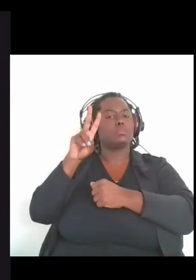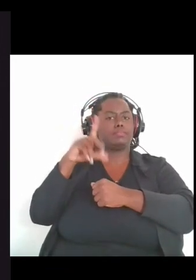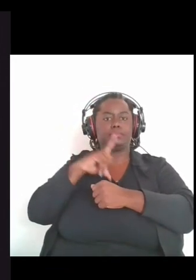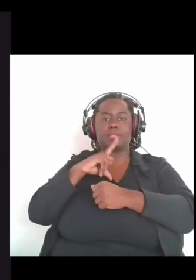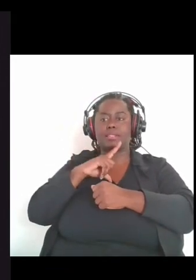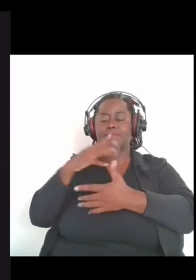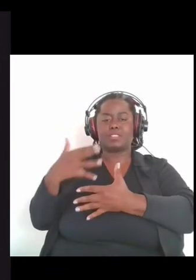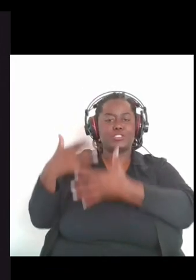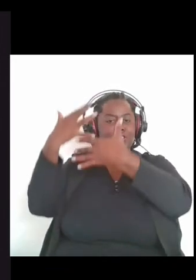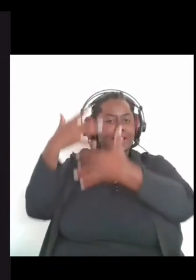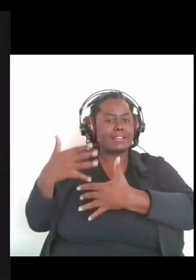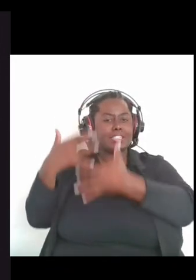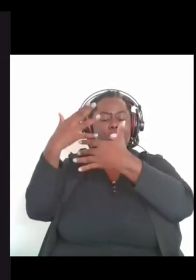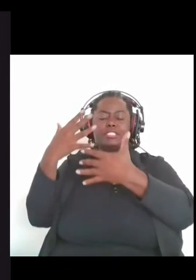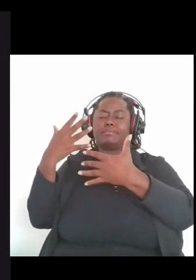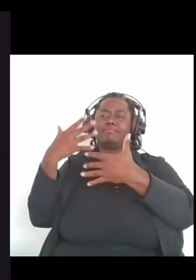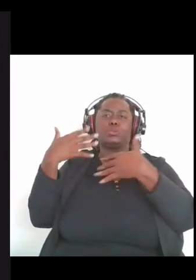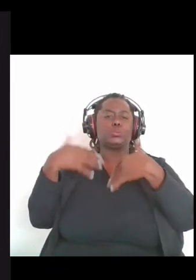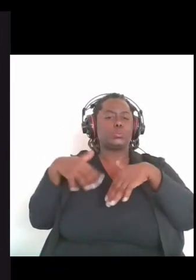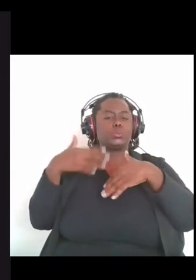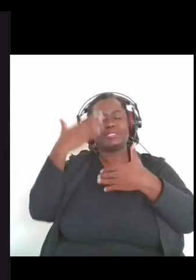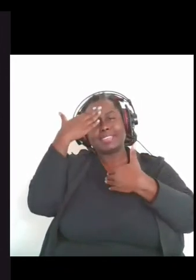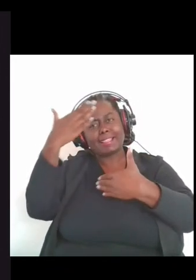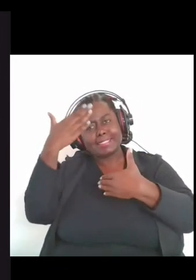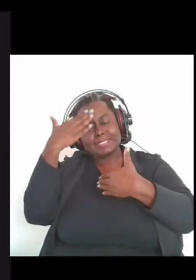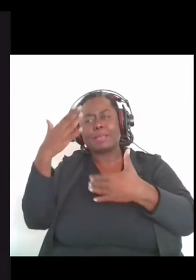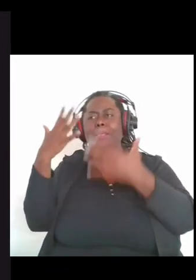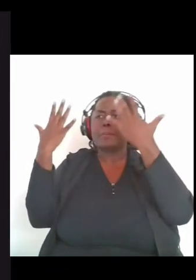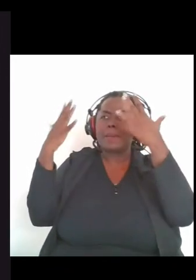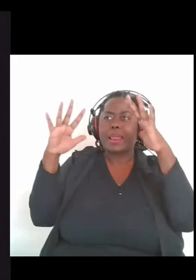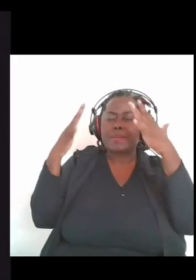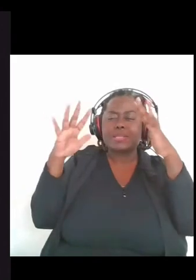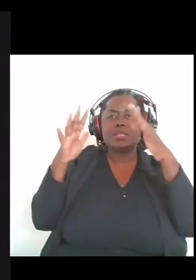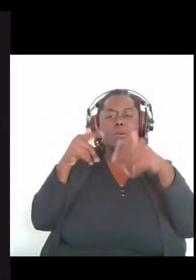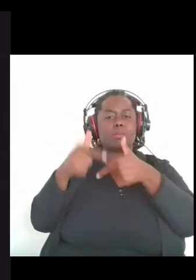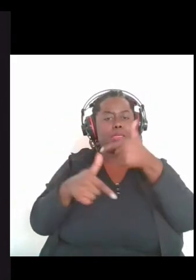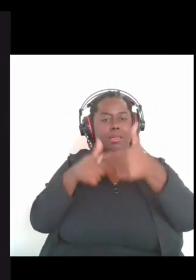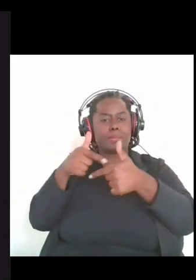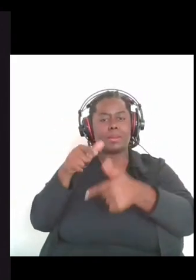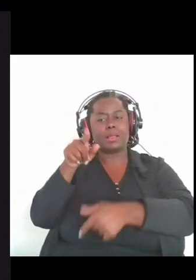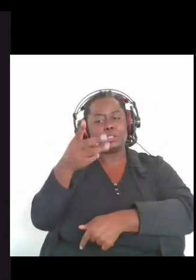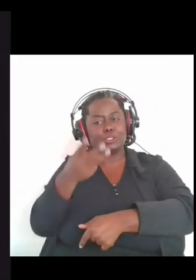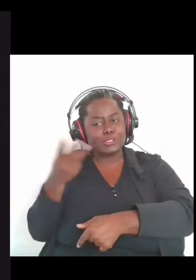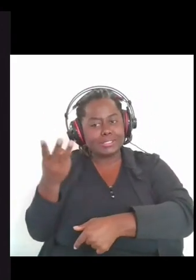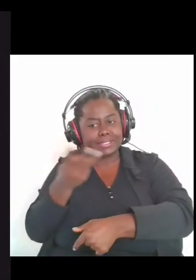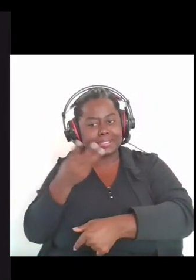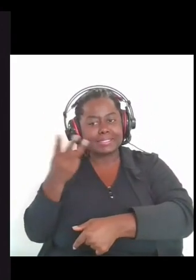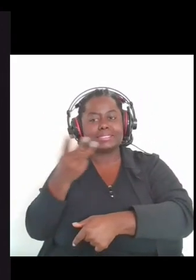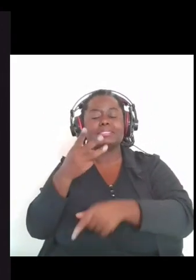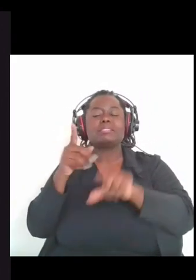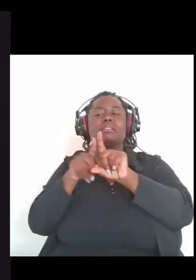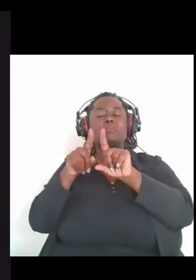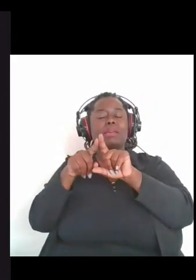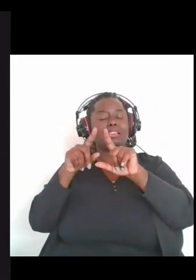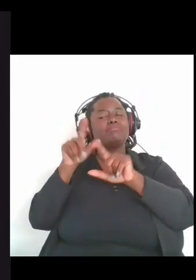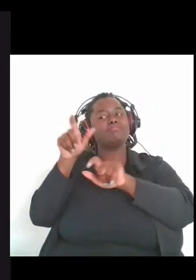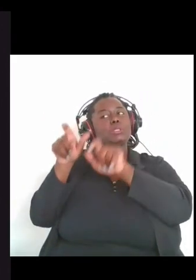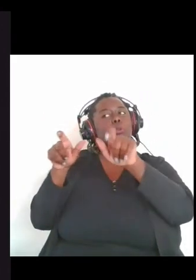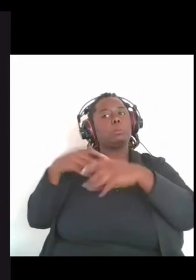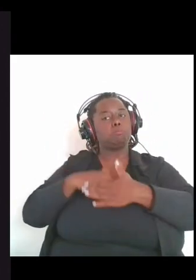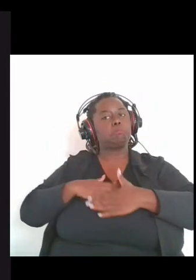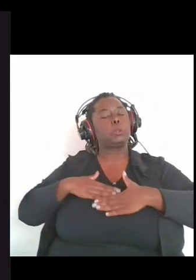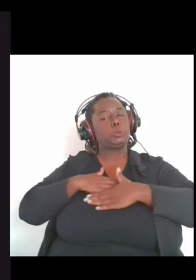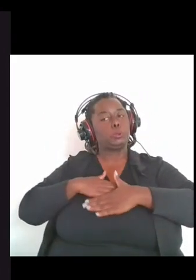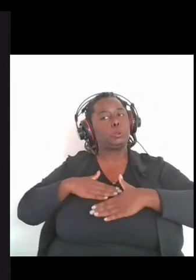and it's important to say that our audience congratulated uh you and your work through their